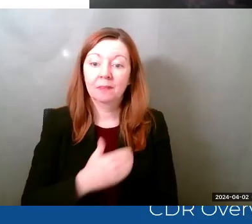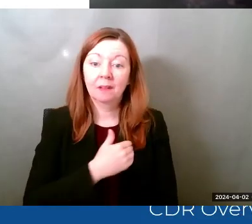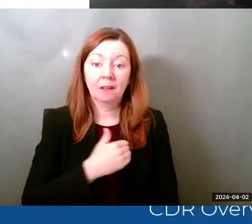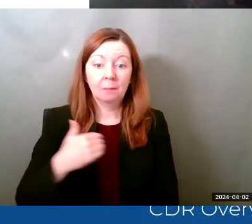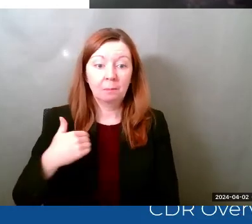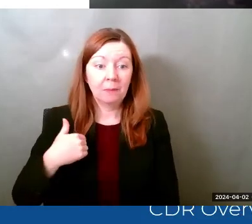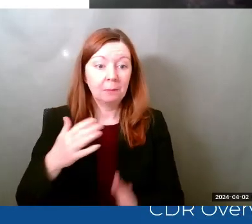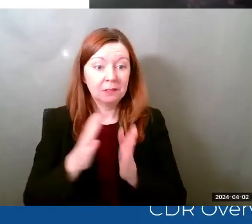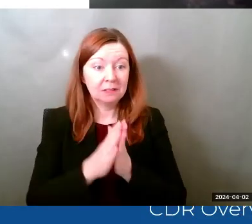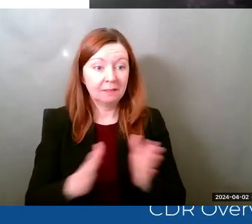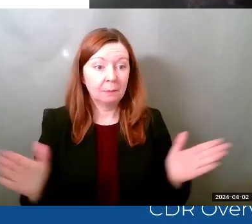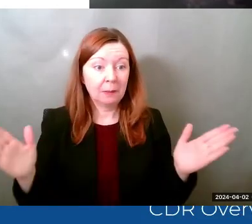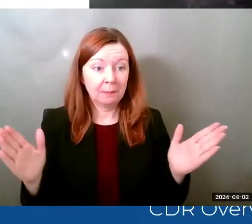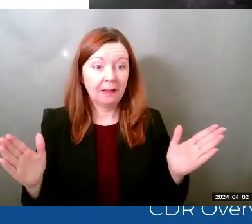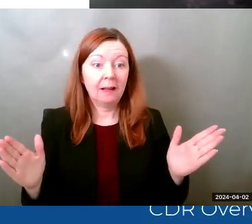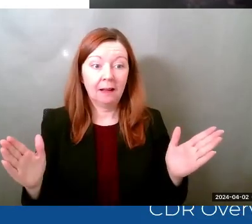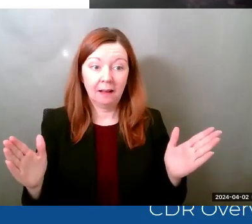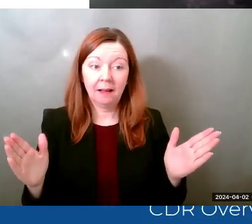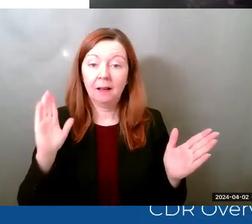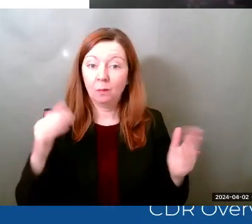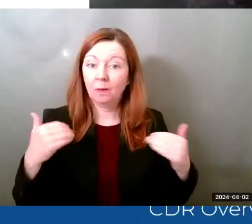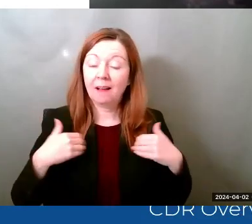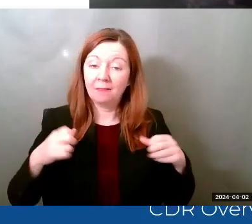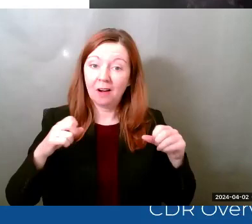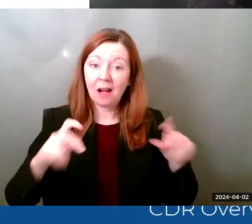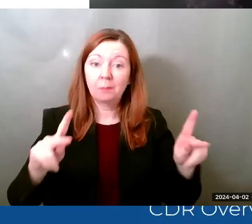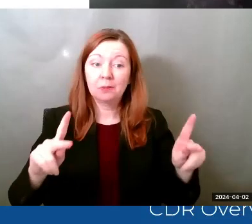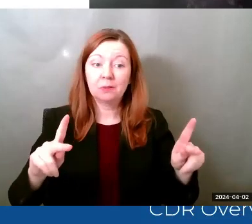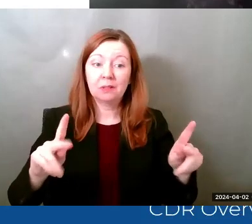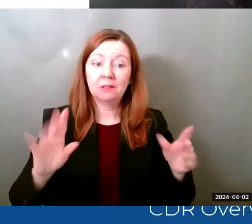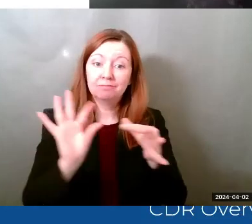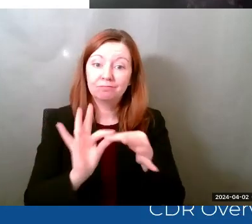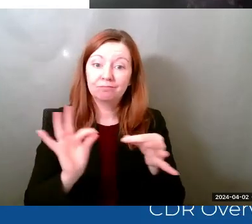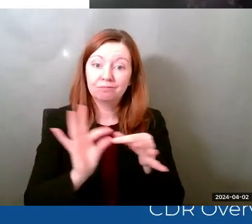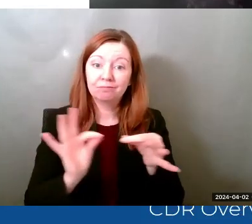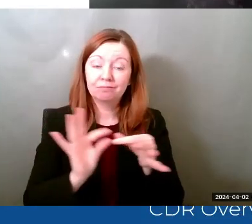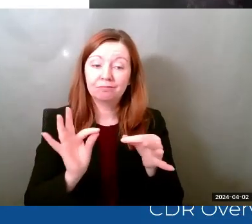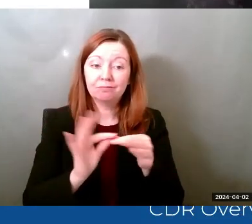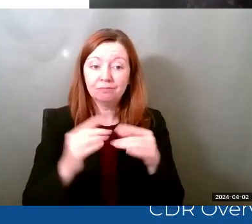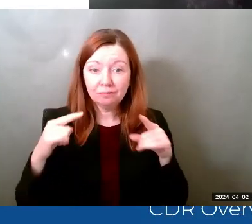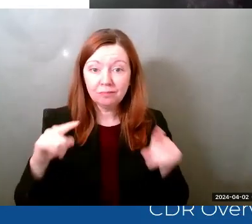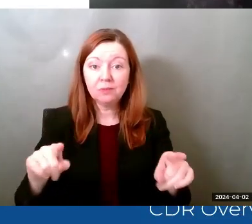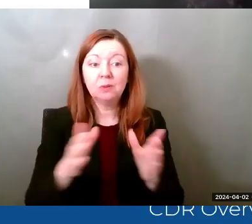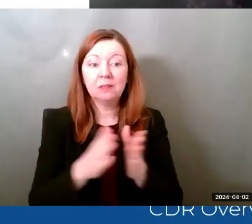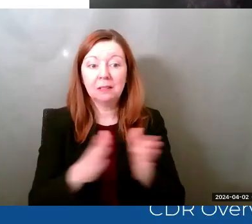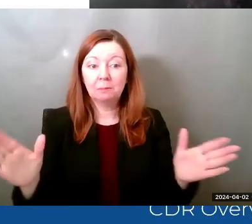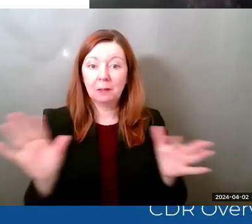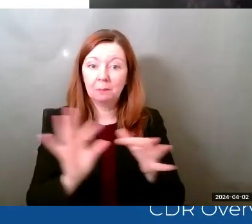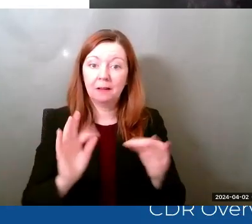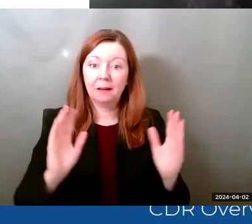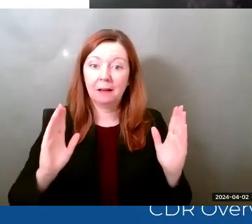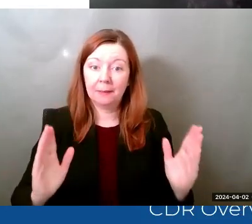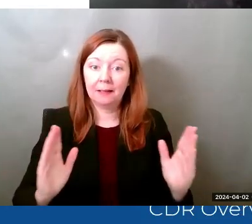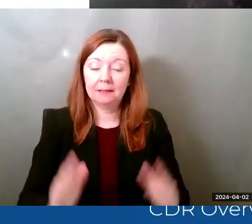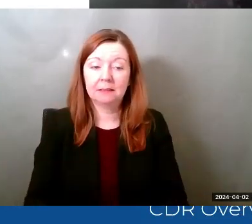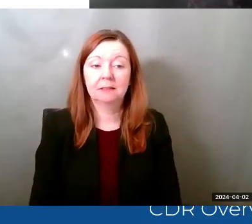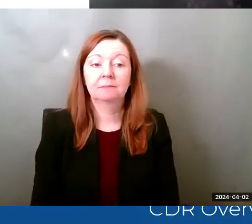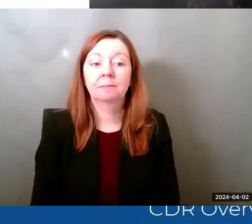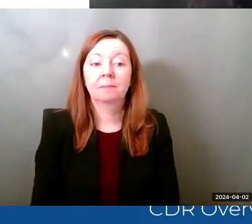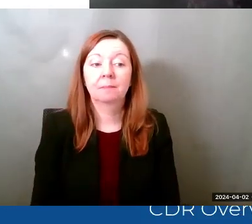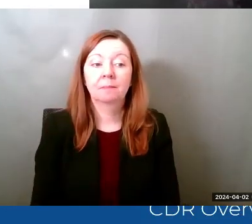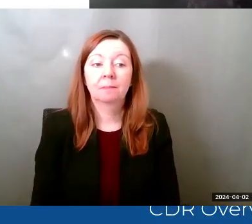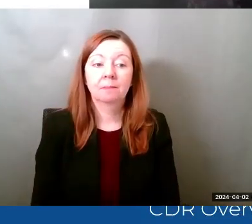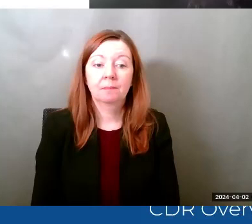public will have the opportunity to comment during the public comment period. This will be opened